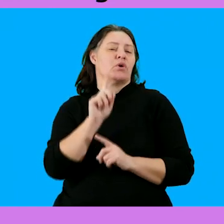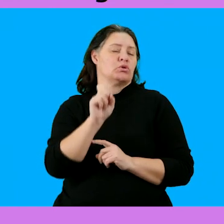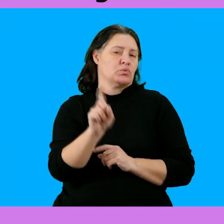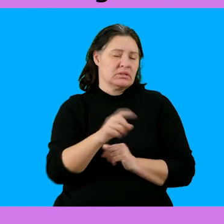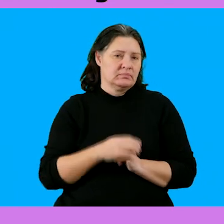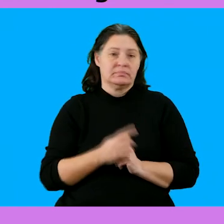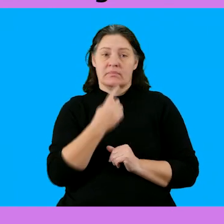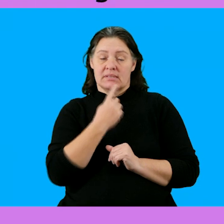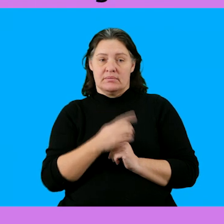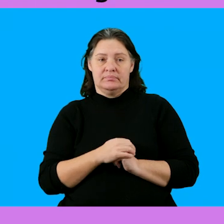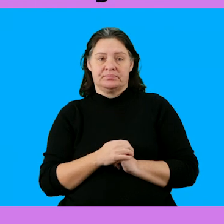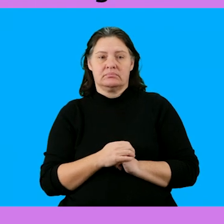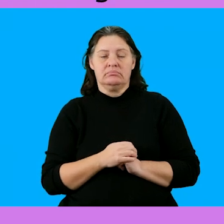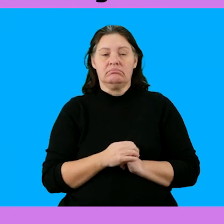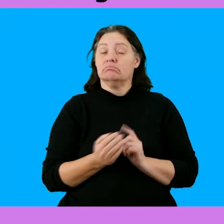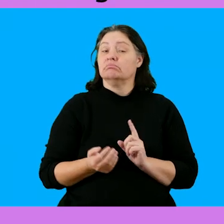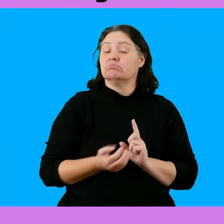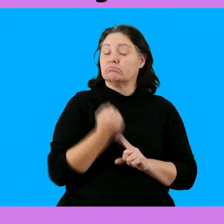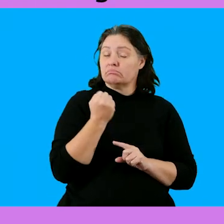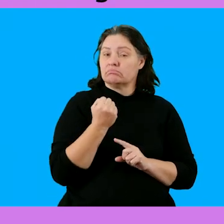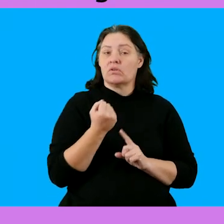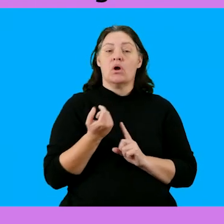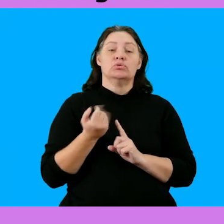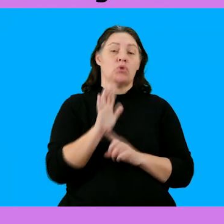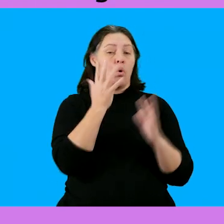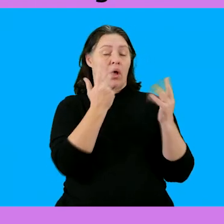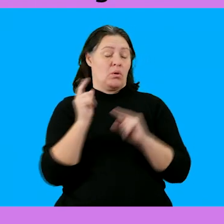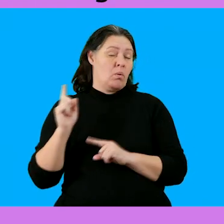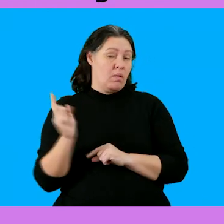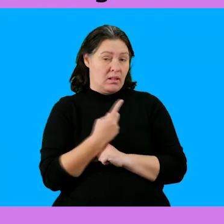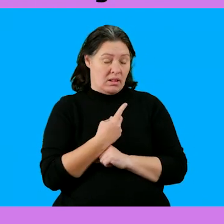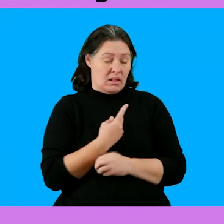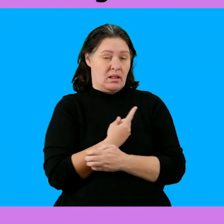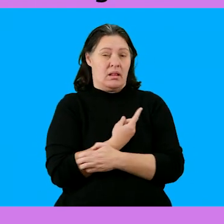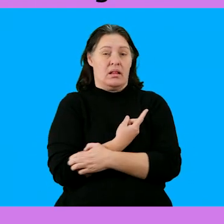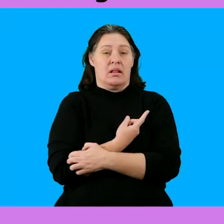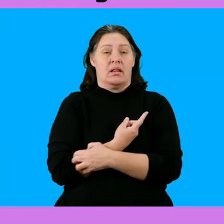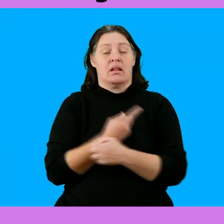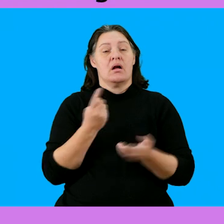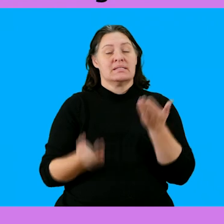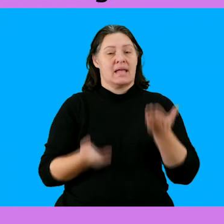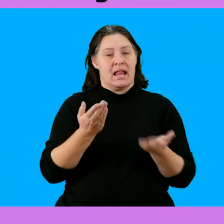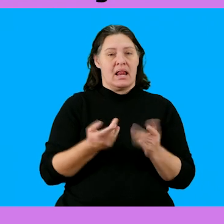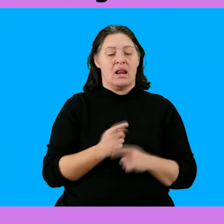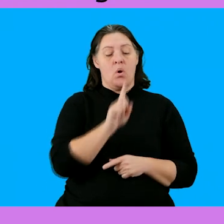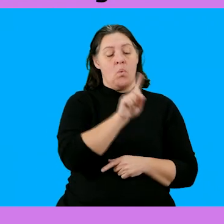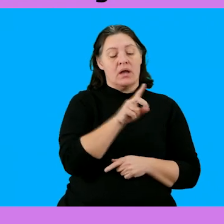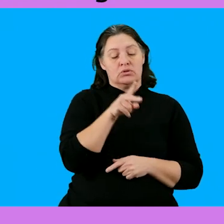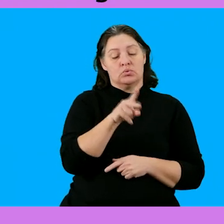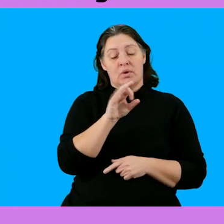specific question? It says, determine, showing all calculations, right? Which one of the two